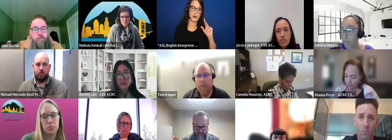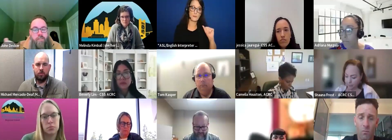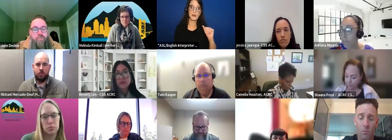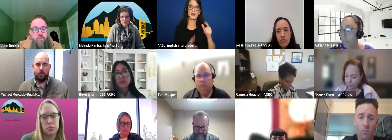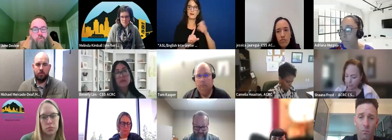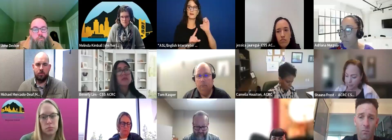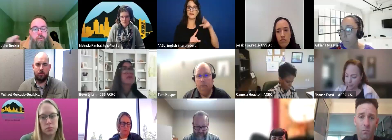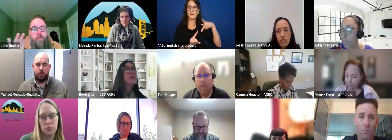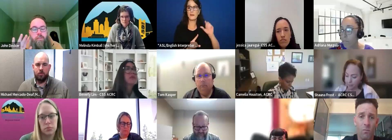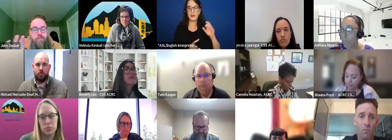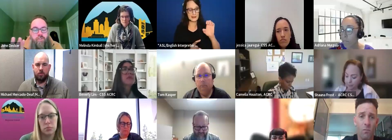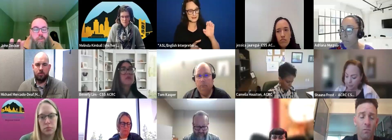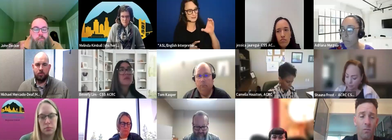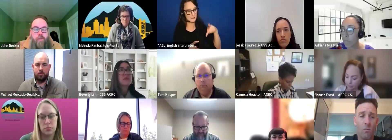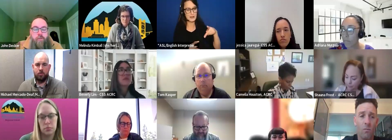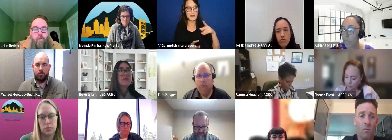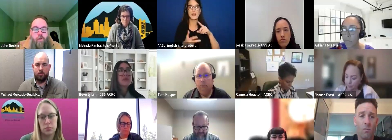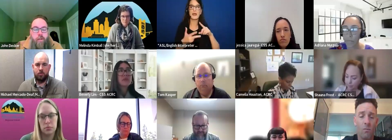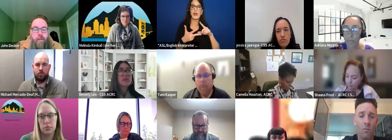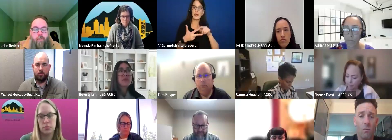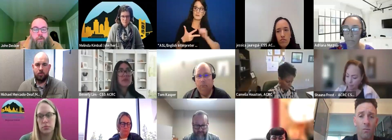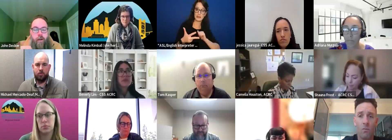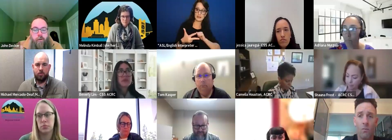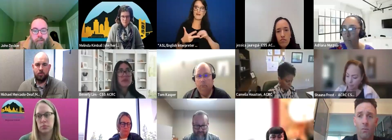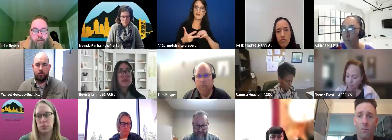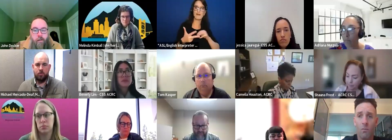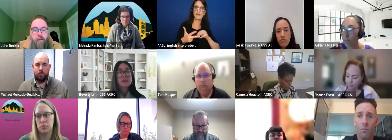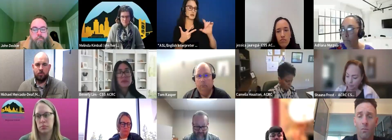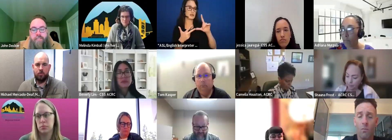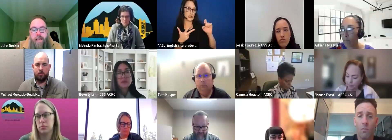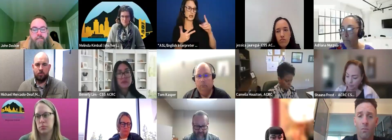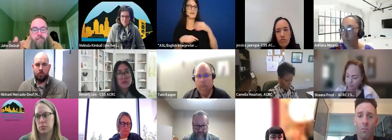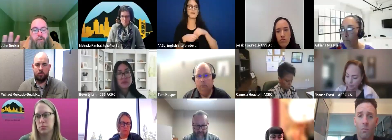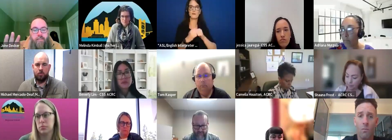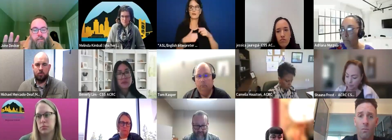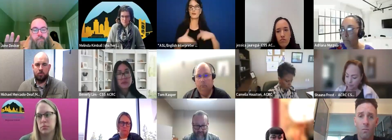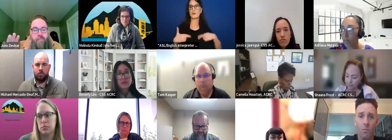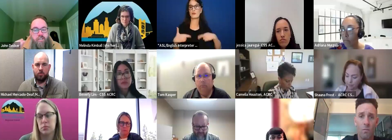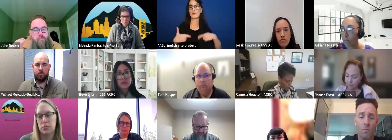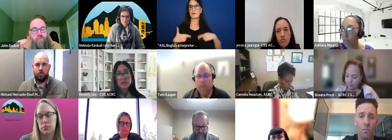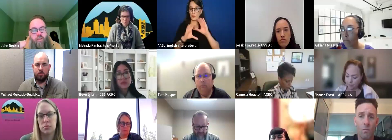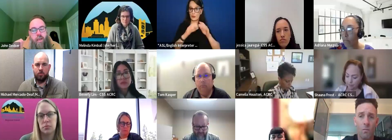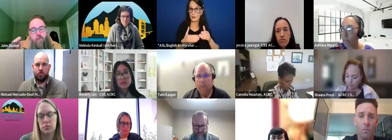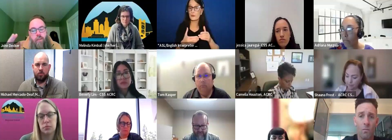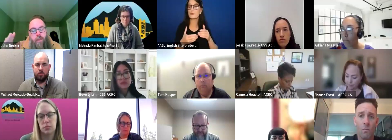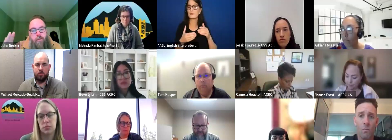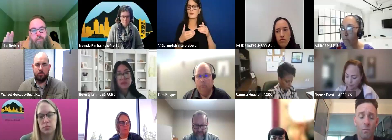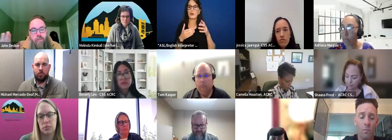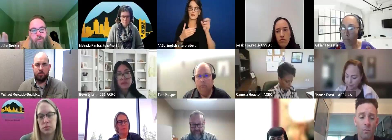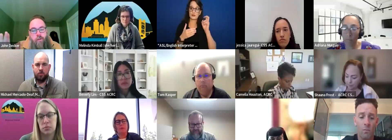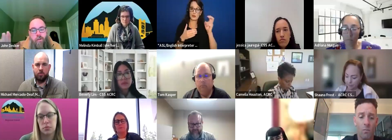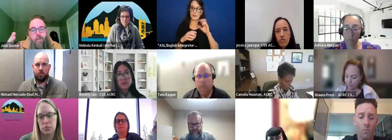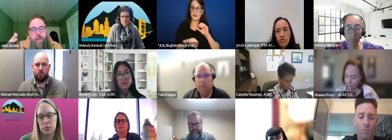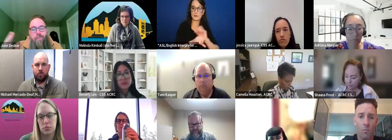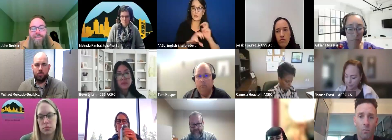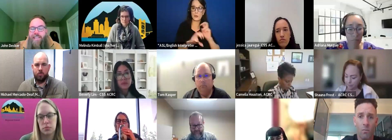will be part of the residential work group. So we should be able to give you all a good update on kind of the status of the rate study implementation between now and the end of